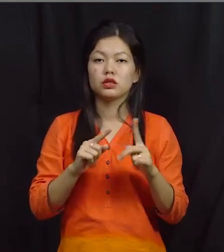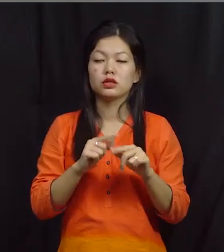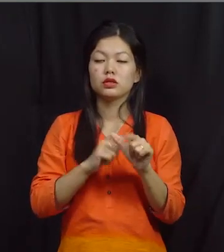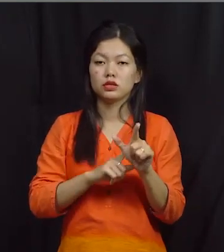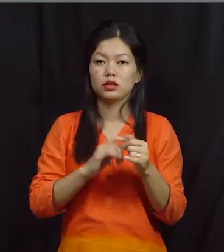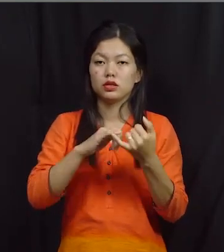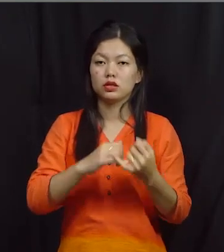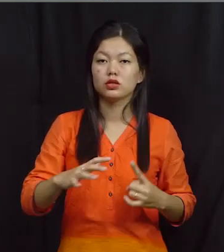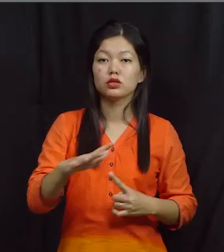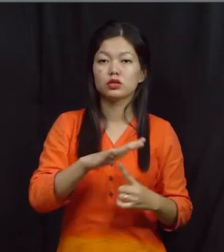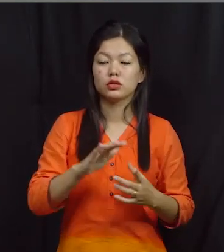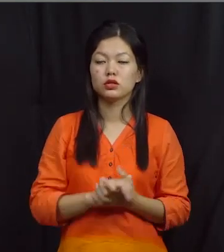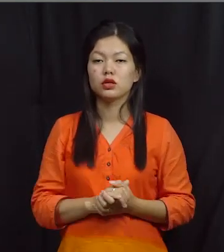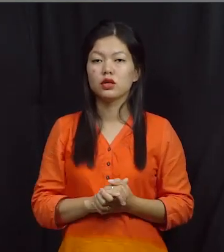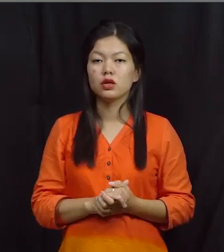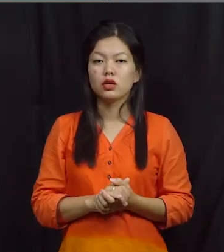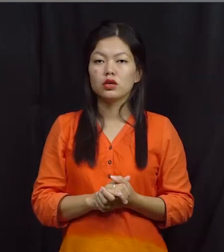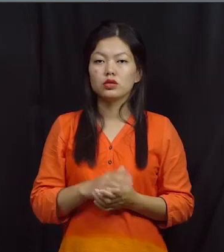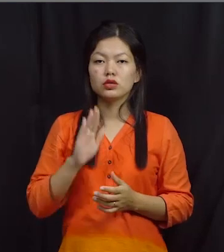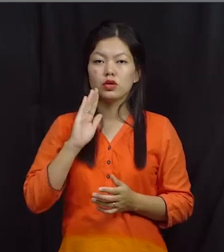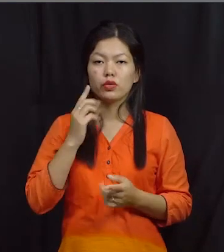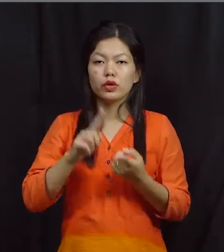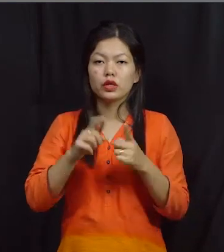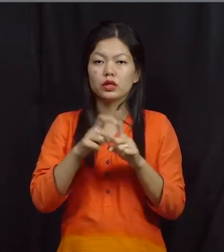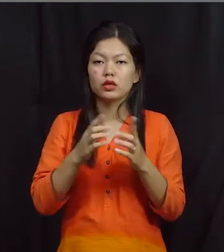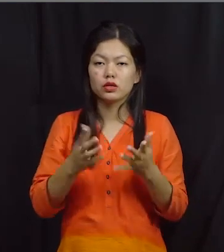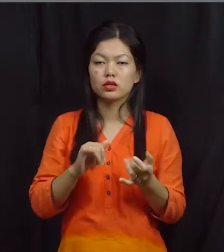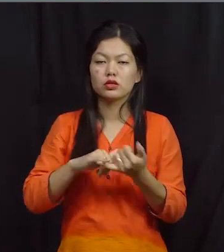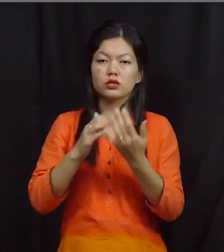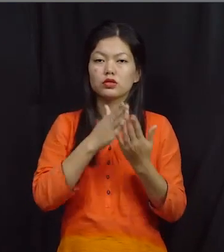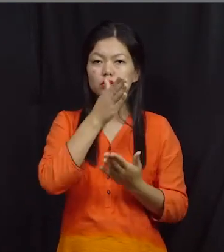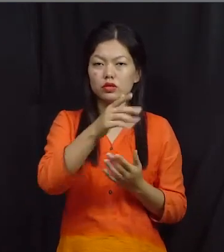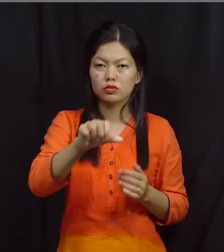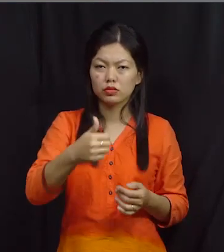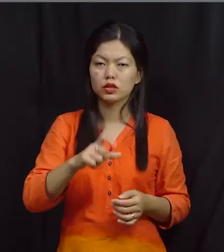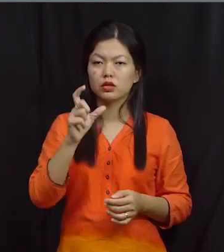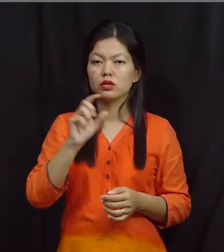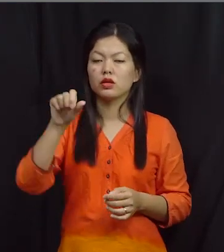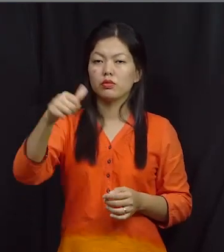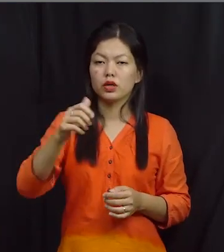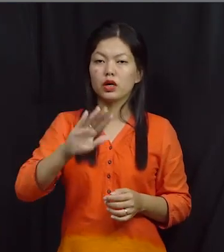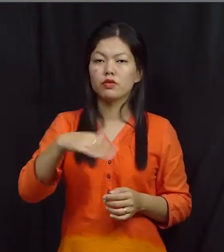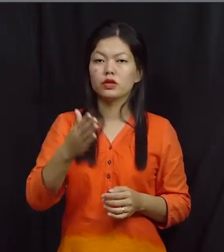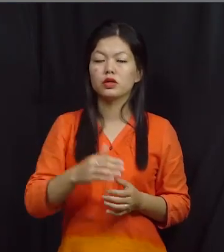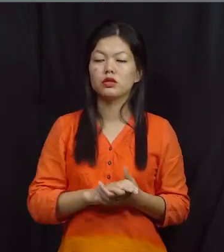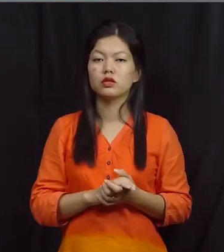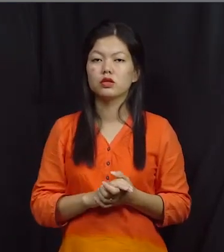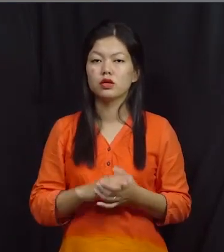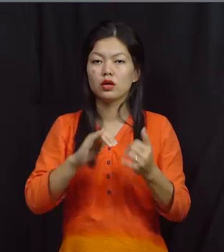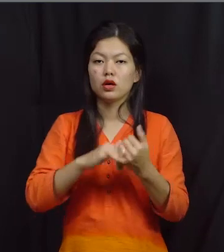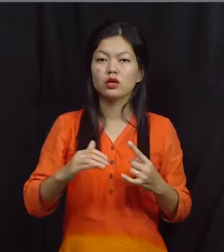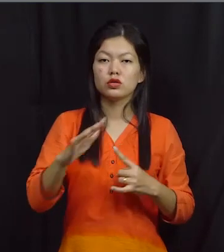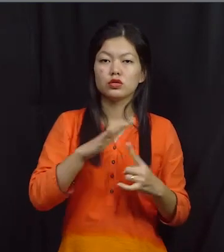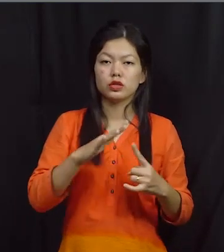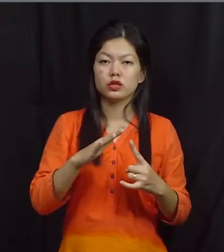society expects from us? So let us try to understand. According to John Dewey, he